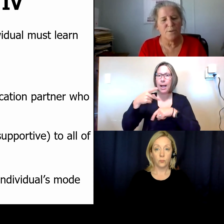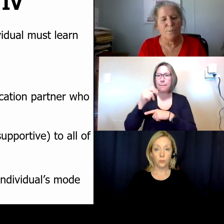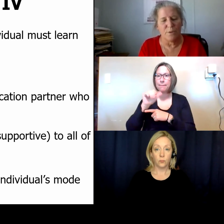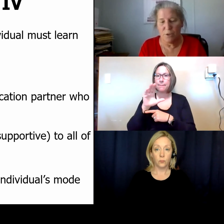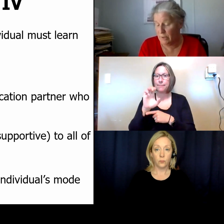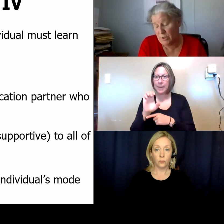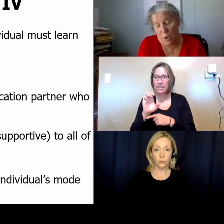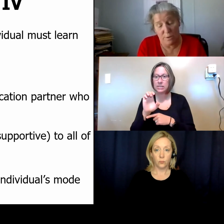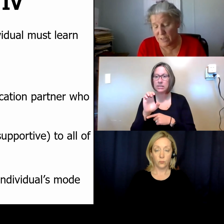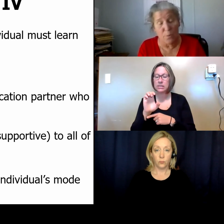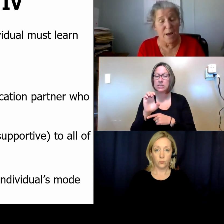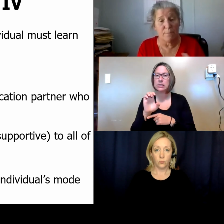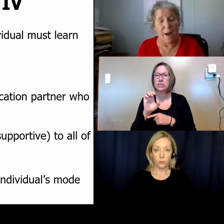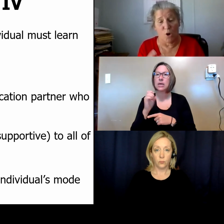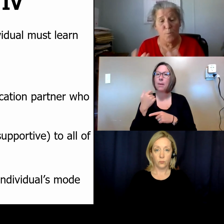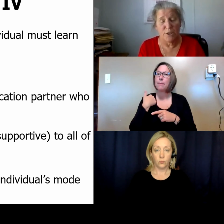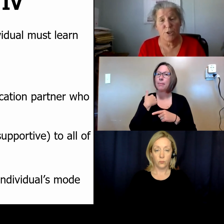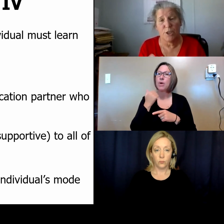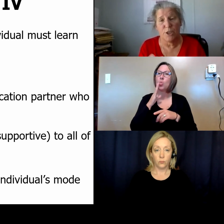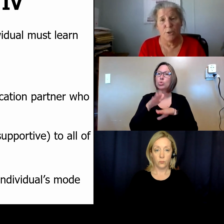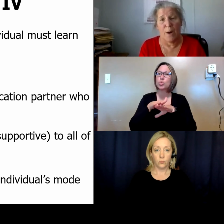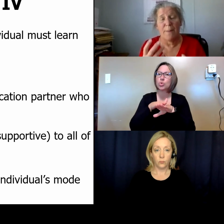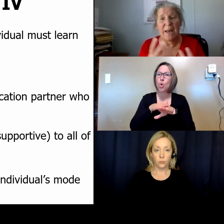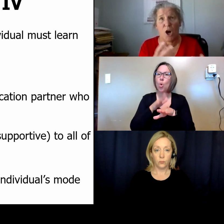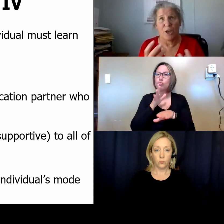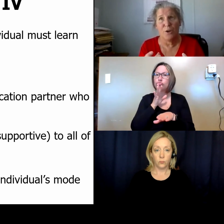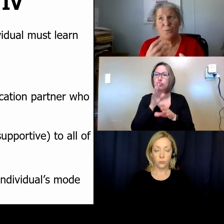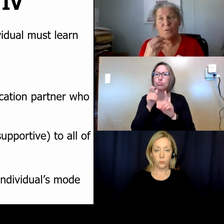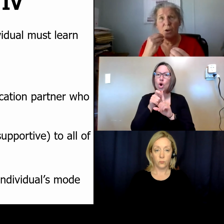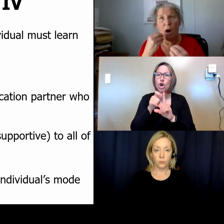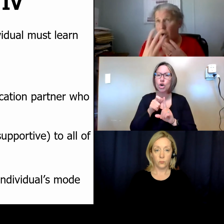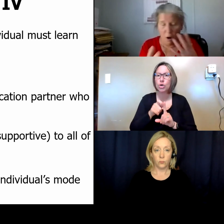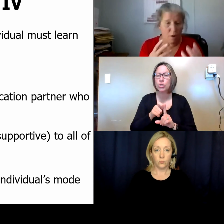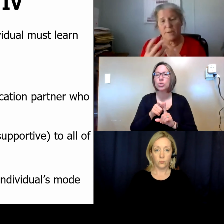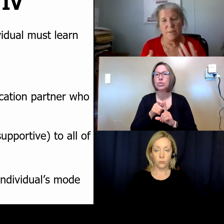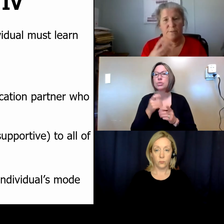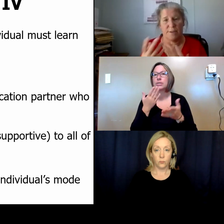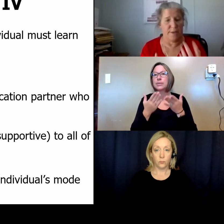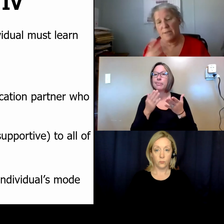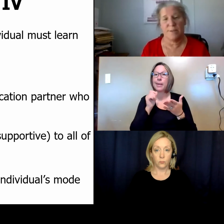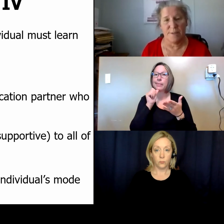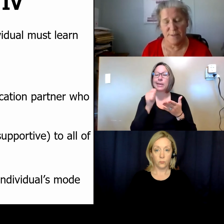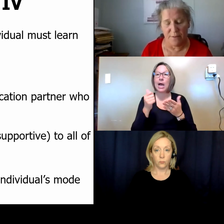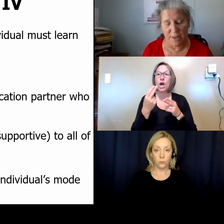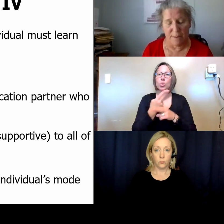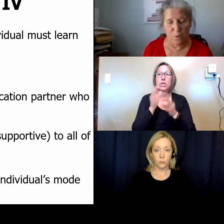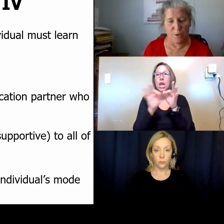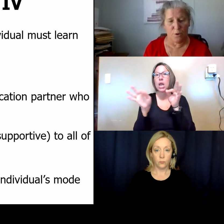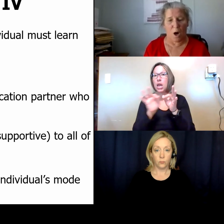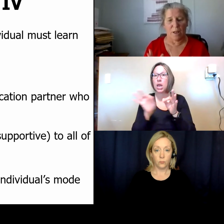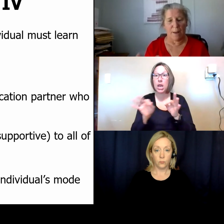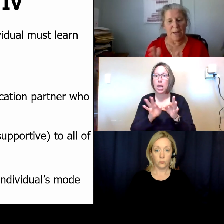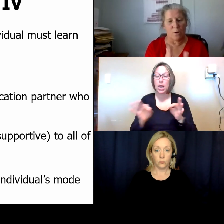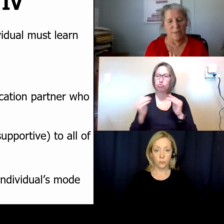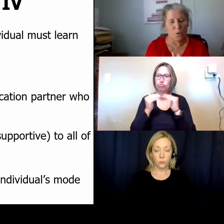going to slow down my verbiage too. I may not use all the sentences and stuff that I'm doing with